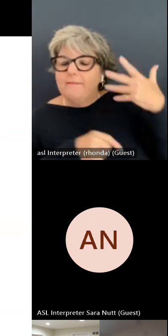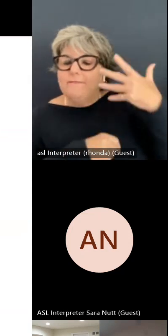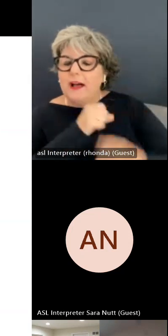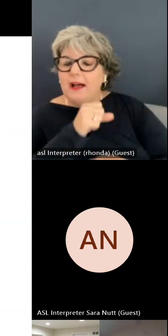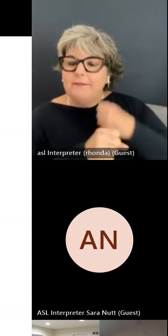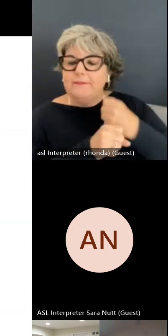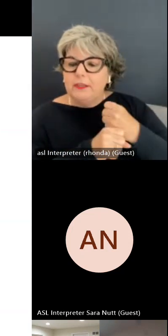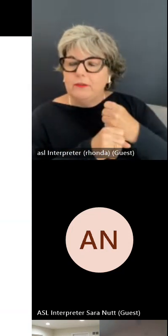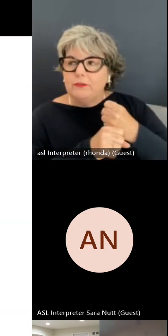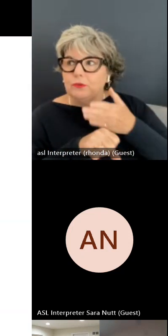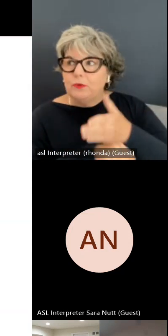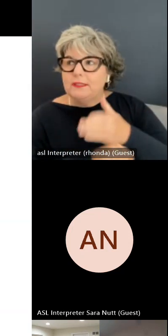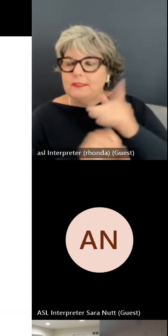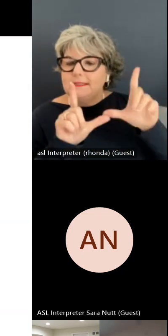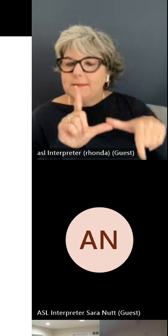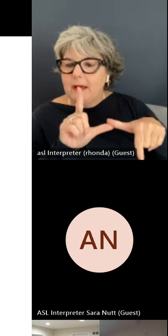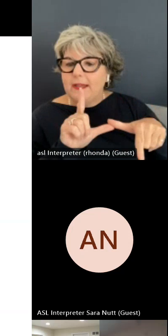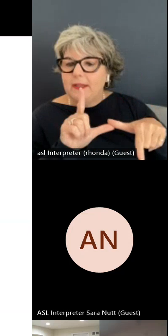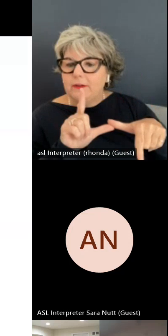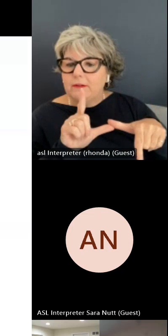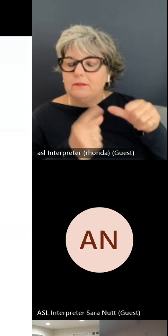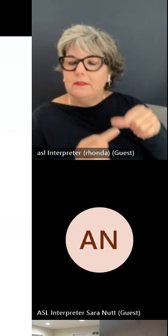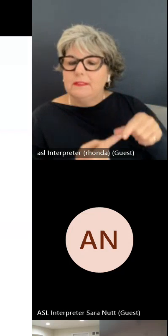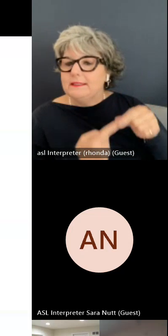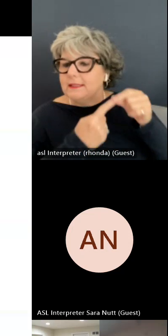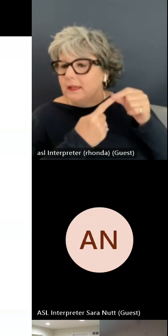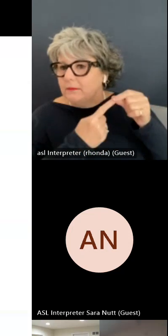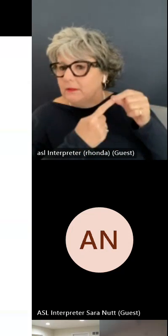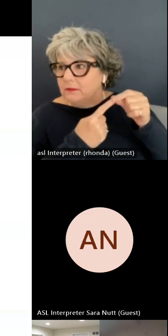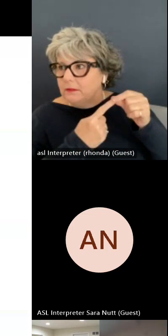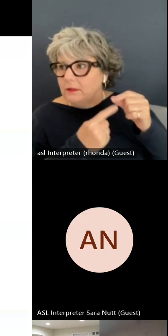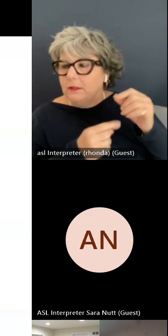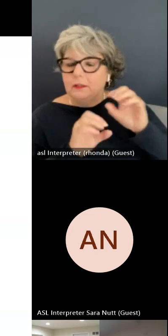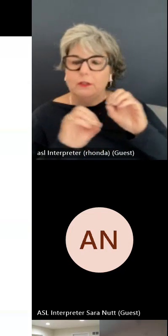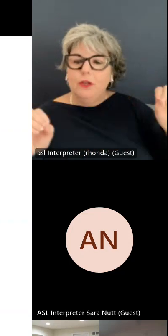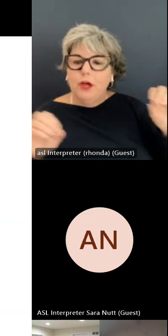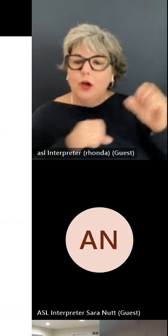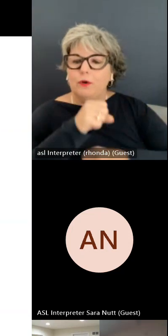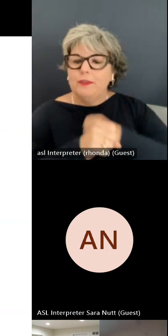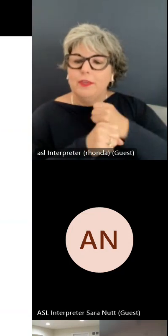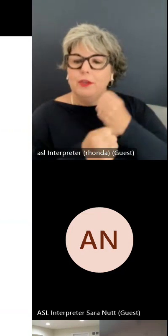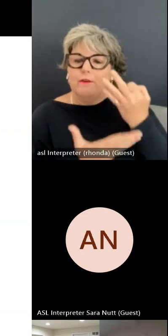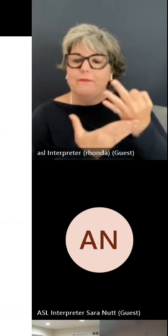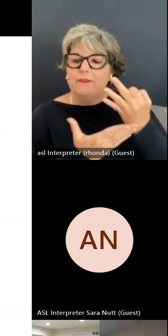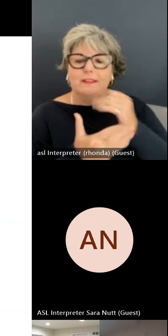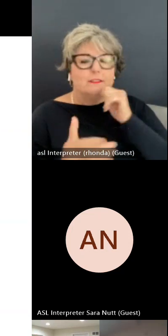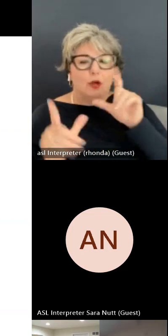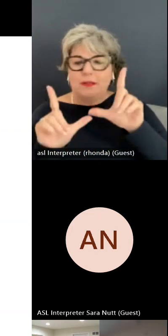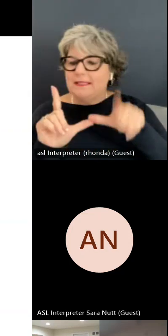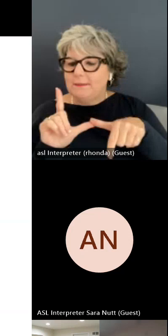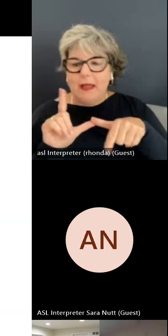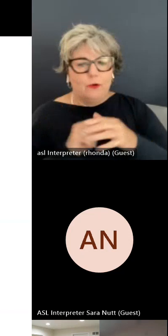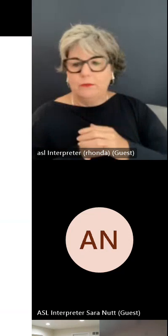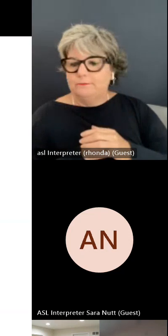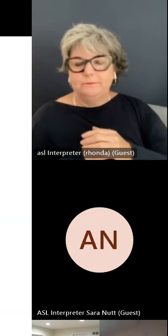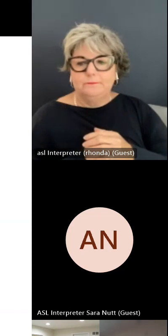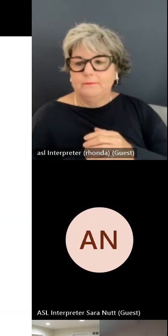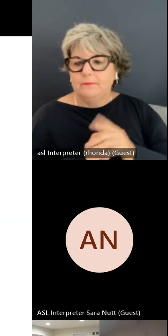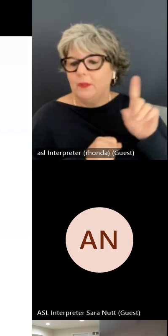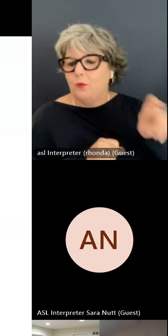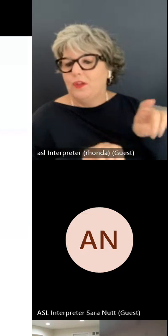year period of availability, except no year funds don't expire. Just a